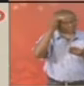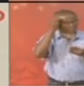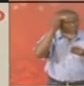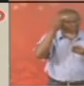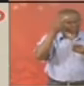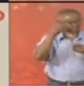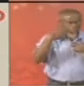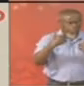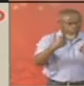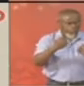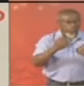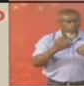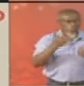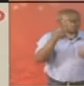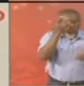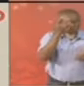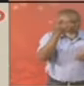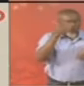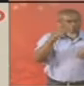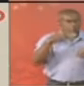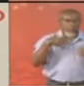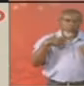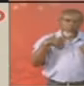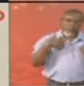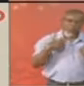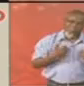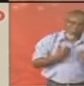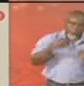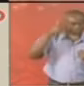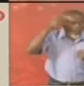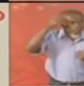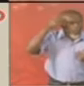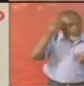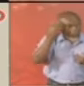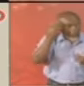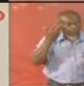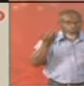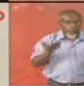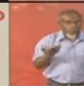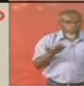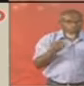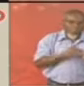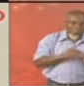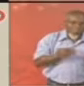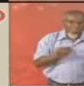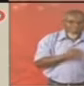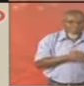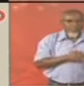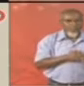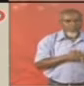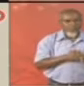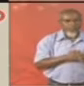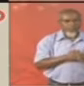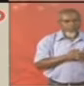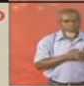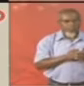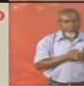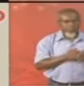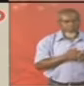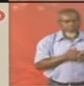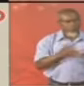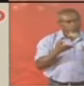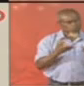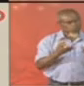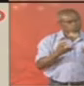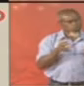with following the instructions. At this point, a year down the road, new behaviors should really have been fairly well